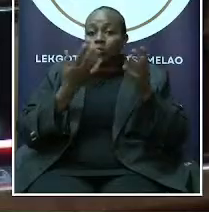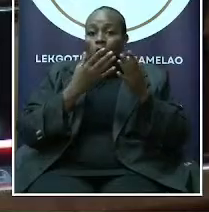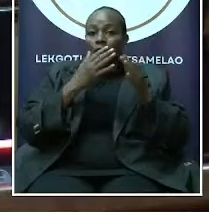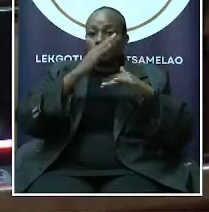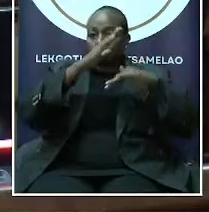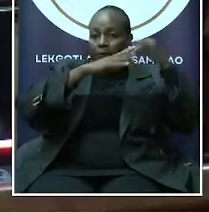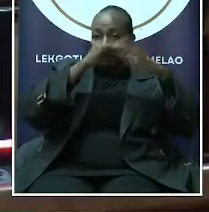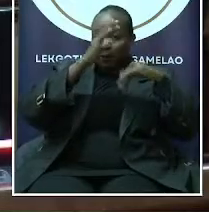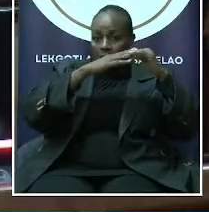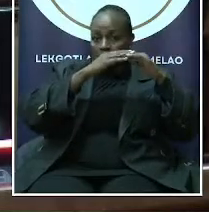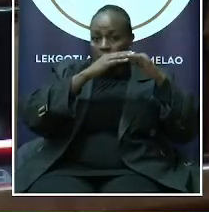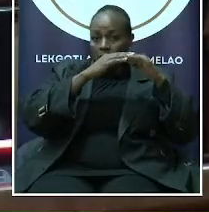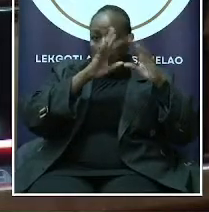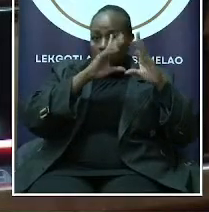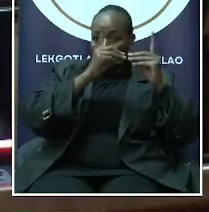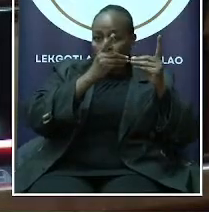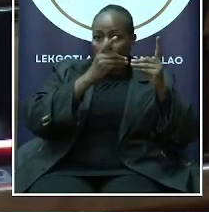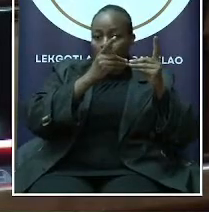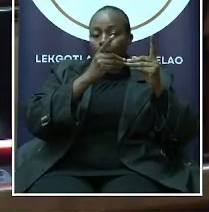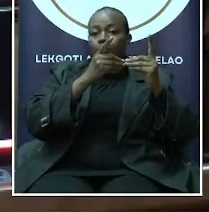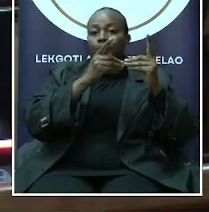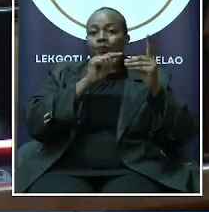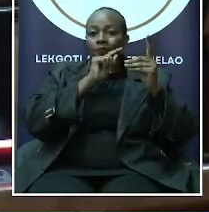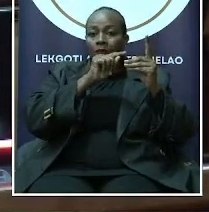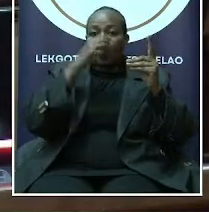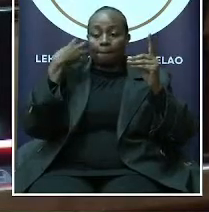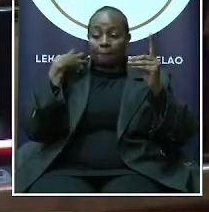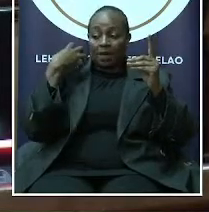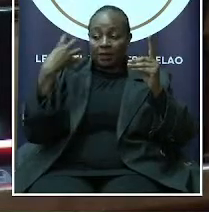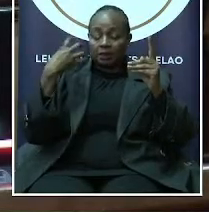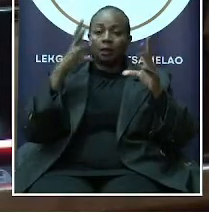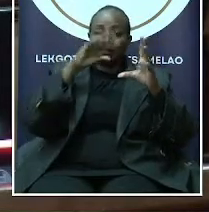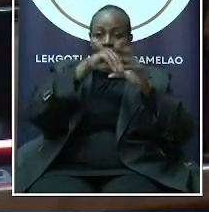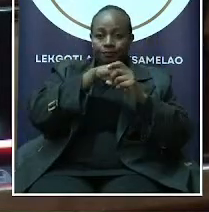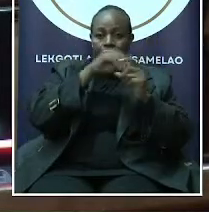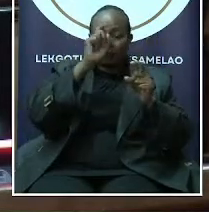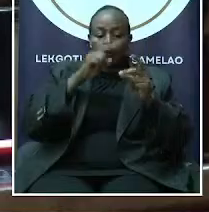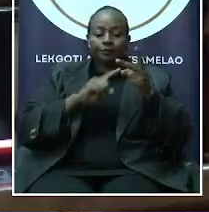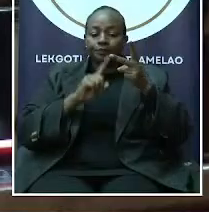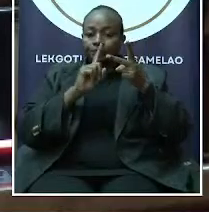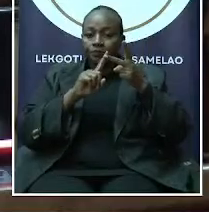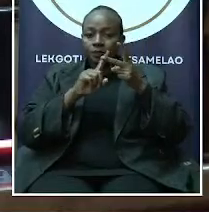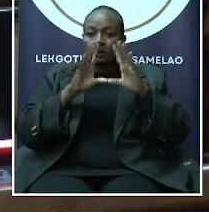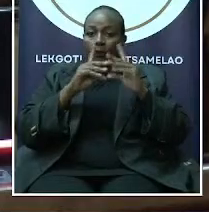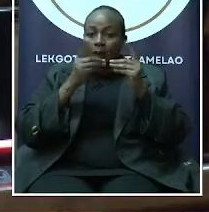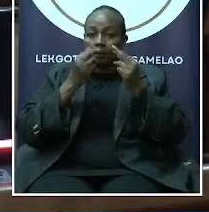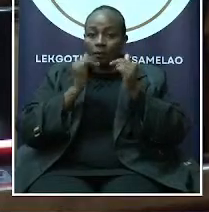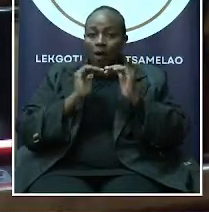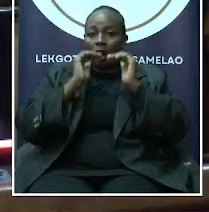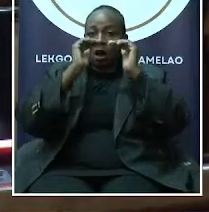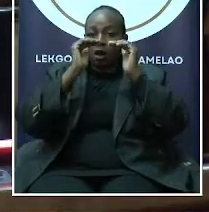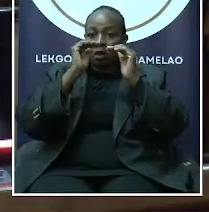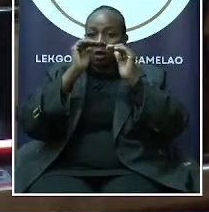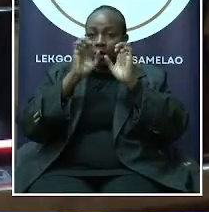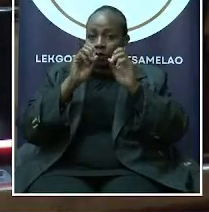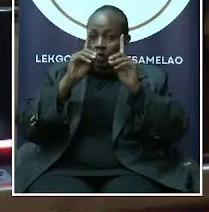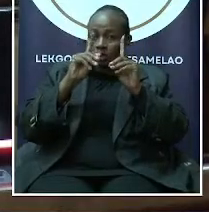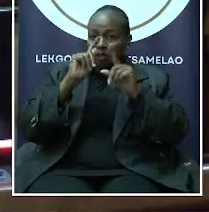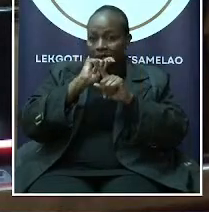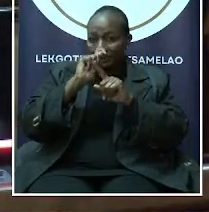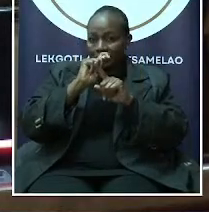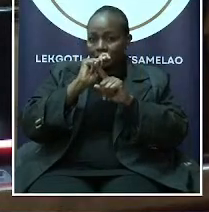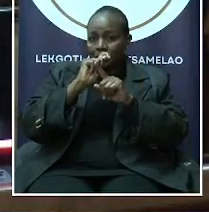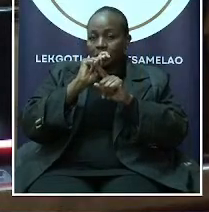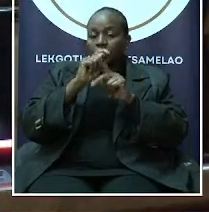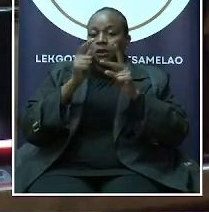and Infrastructure, preferably the Minister, the Department of Higher Education and Training, preferably